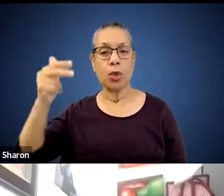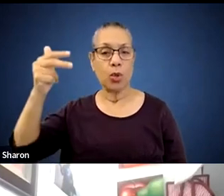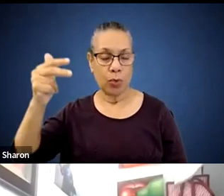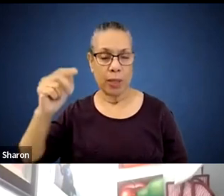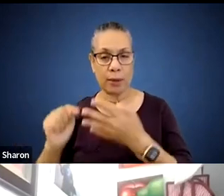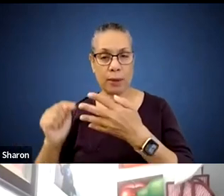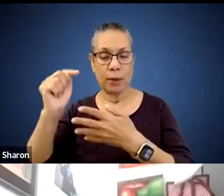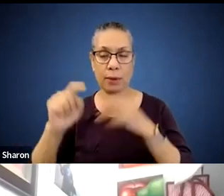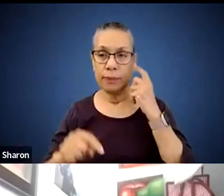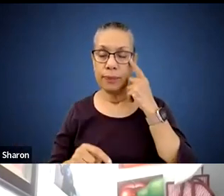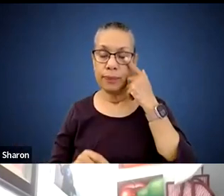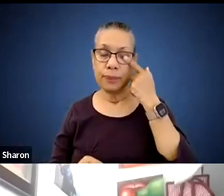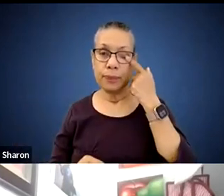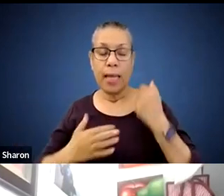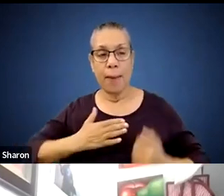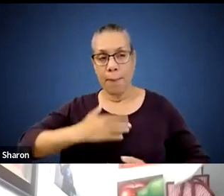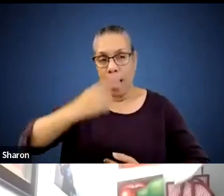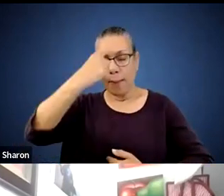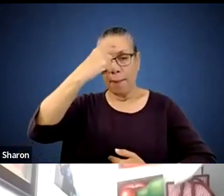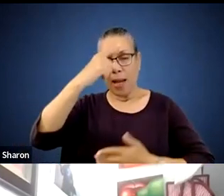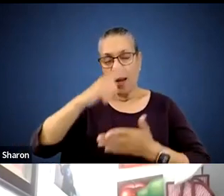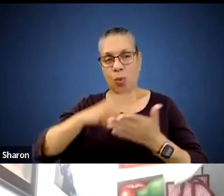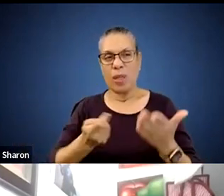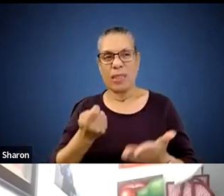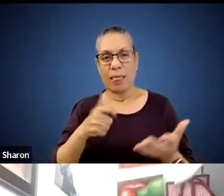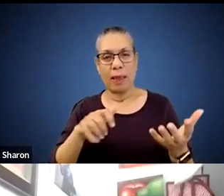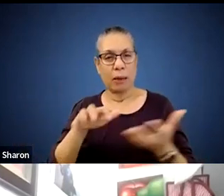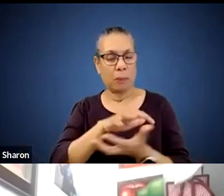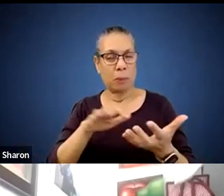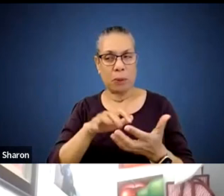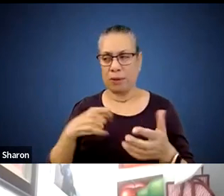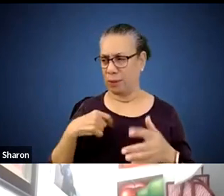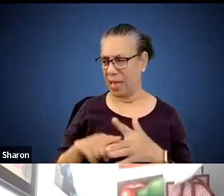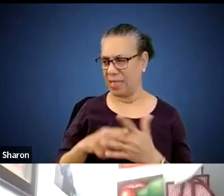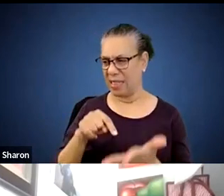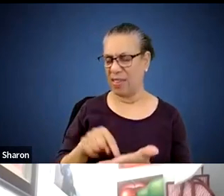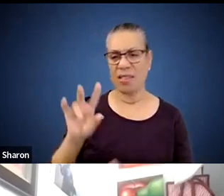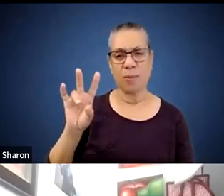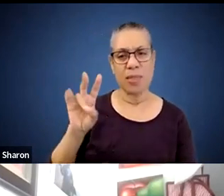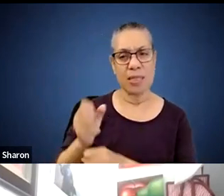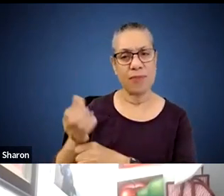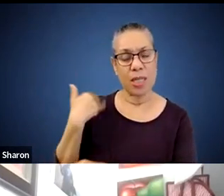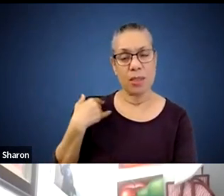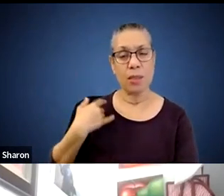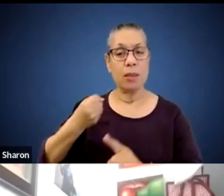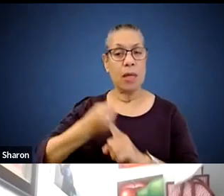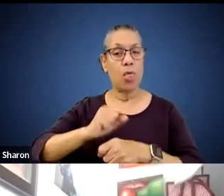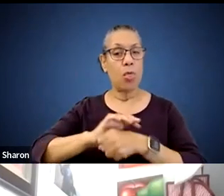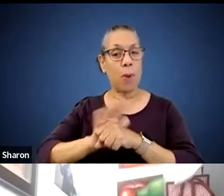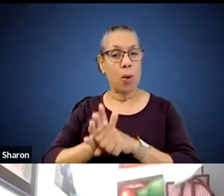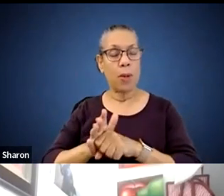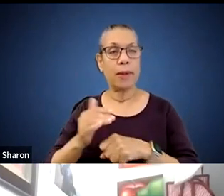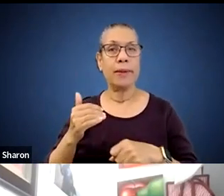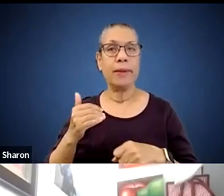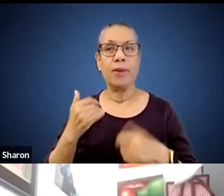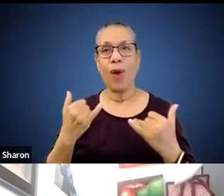data really messy in my mind compared to like when when I was doing this seven years ago is the pandemic has created kind of a